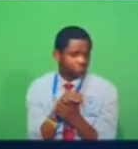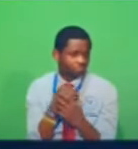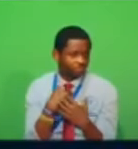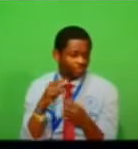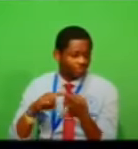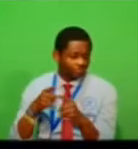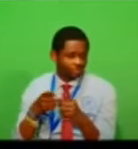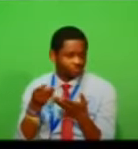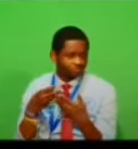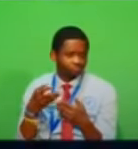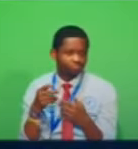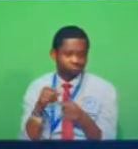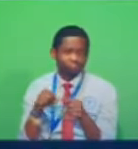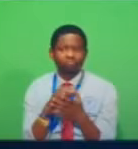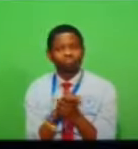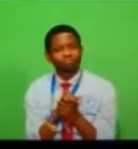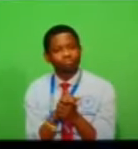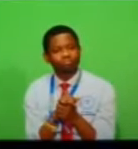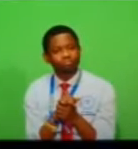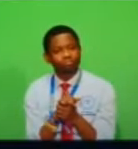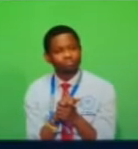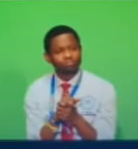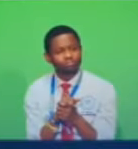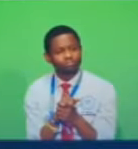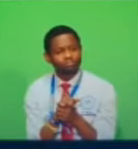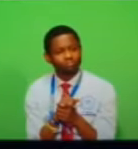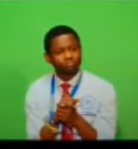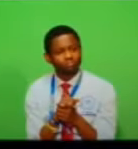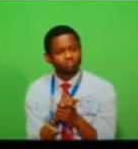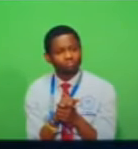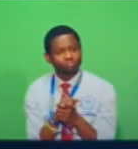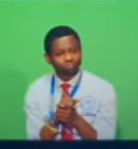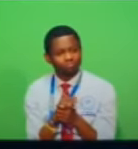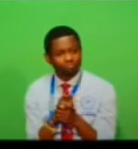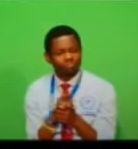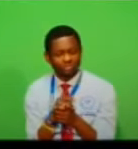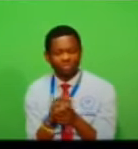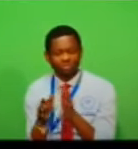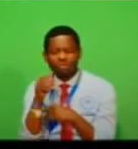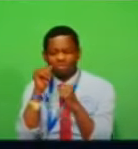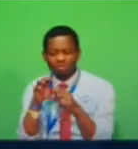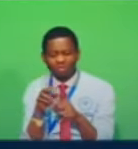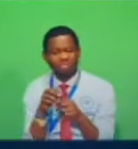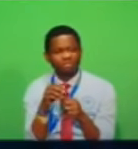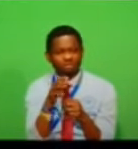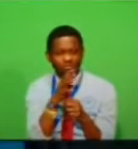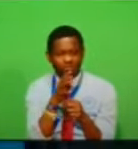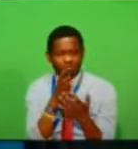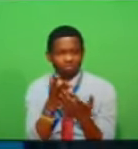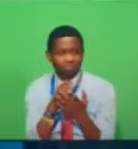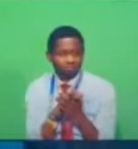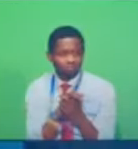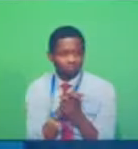them spoke about their mothers. And I heard you mention, God bless mothers. I think you whispered that. And it just goes to show